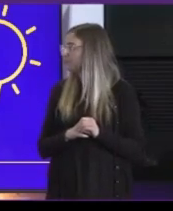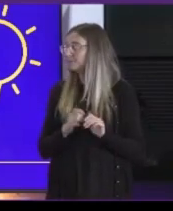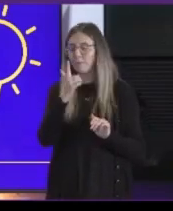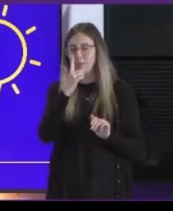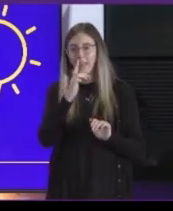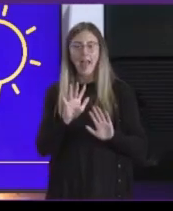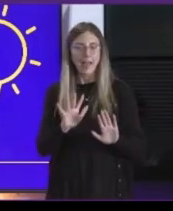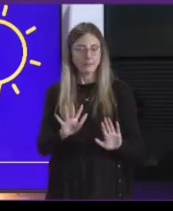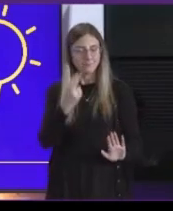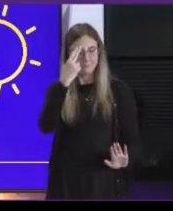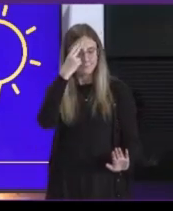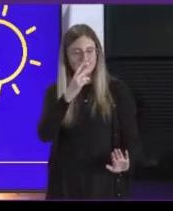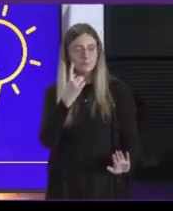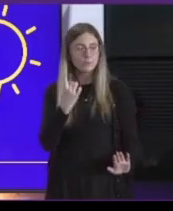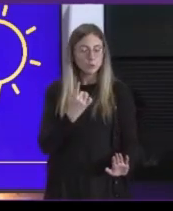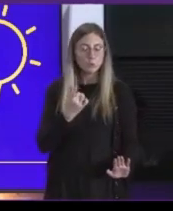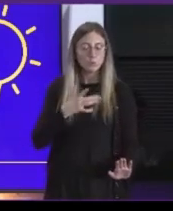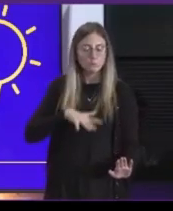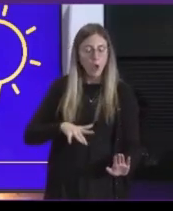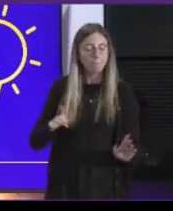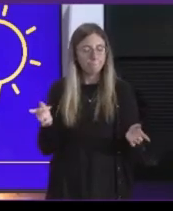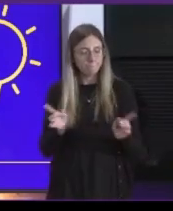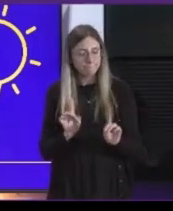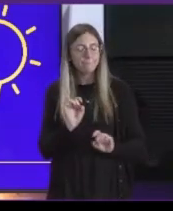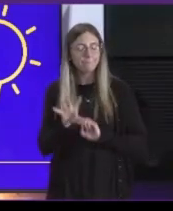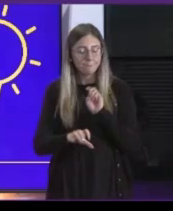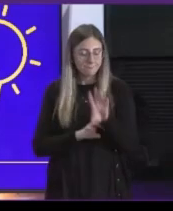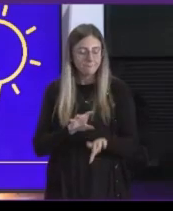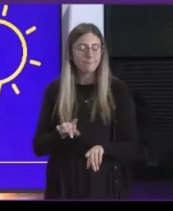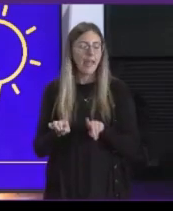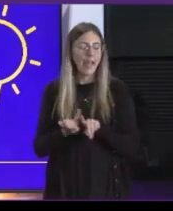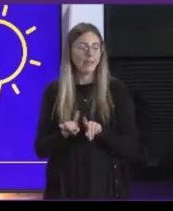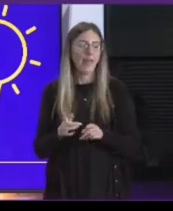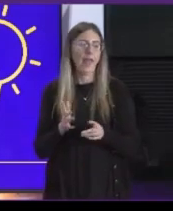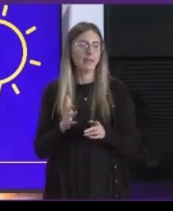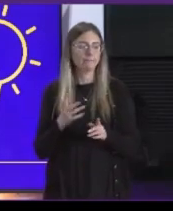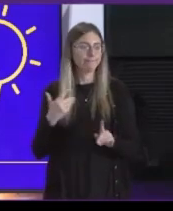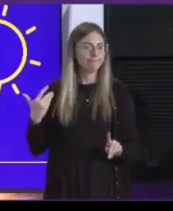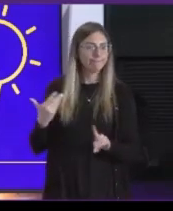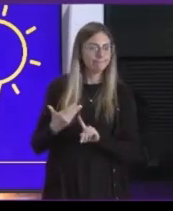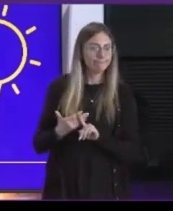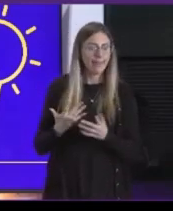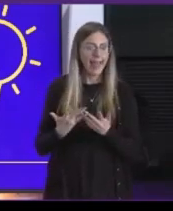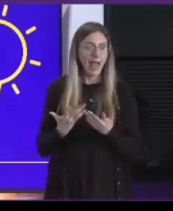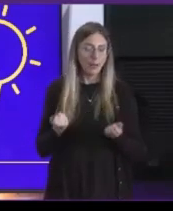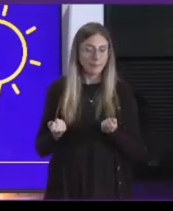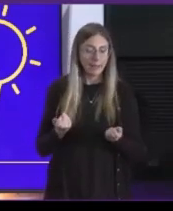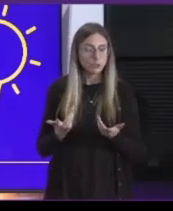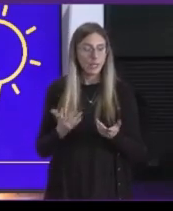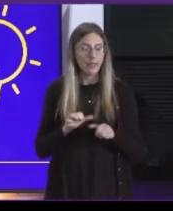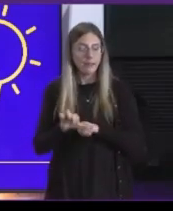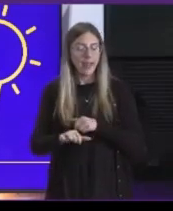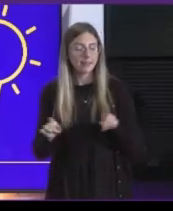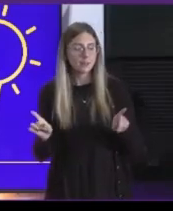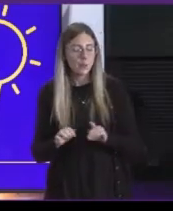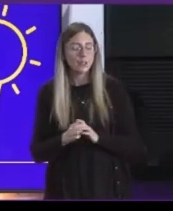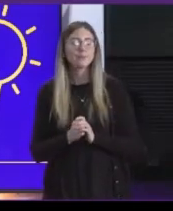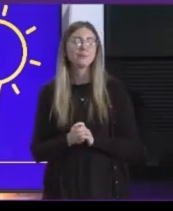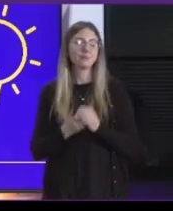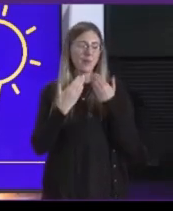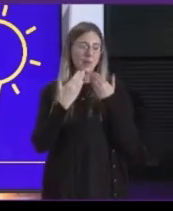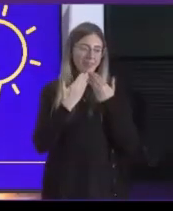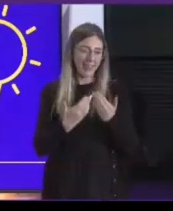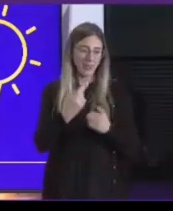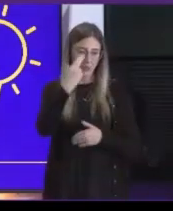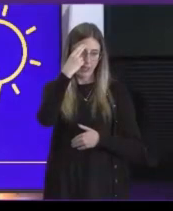if you could introduce yourself and tell us who you are, and then briefly tell us where we're at with the EAA and where we're going next. Well, thank you, Mark.